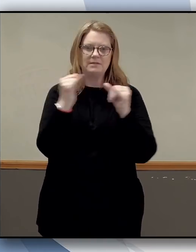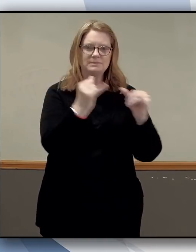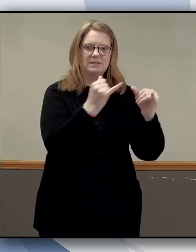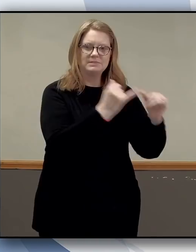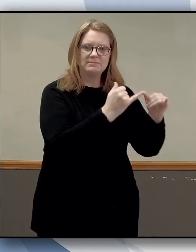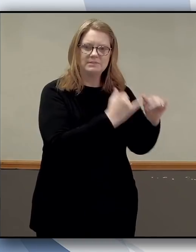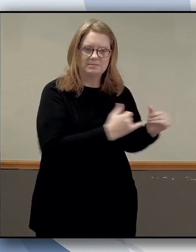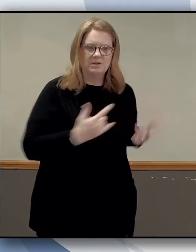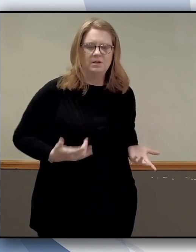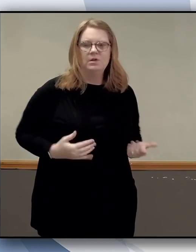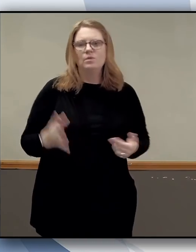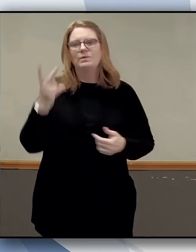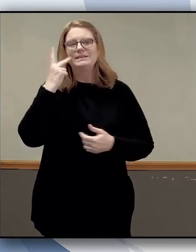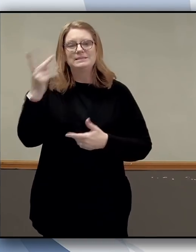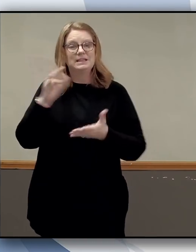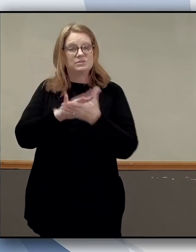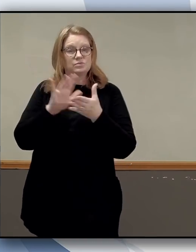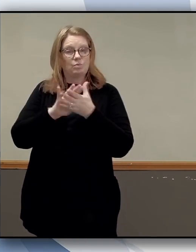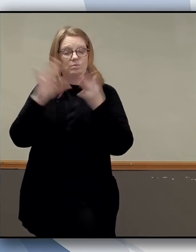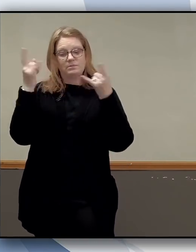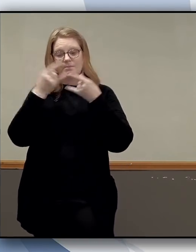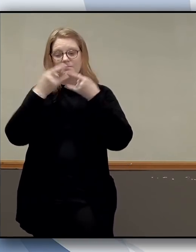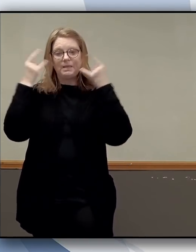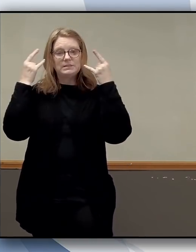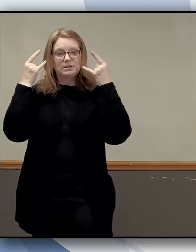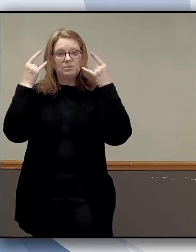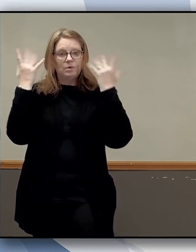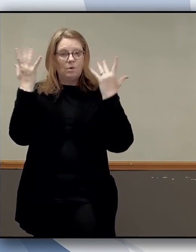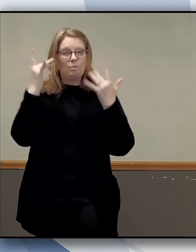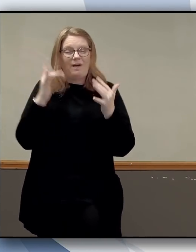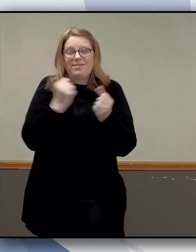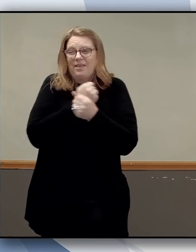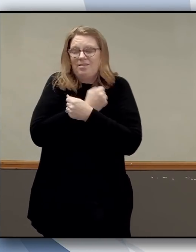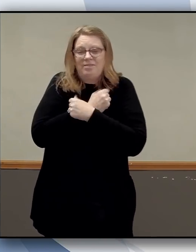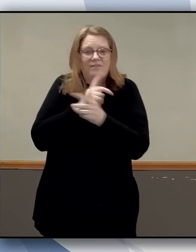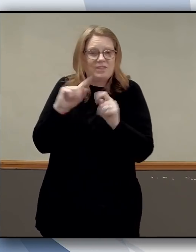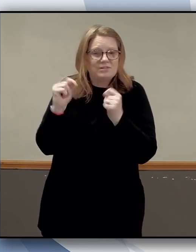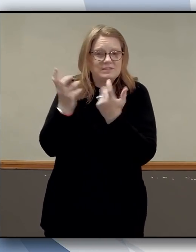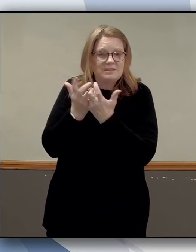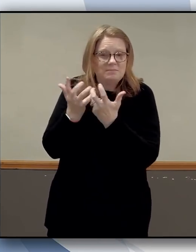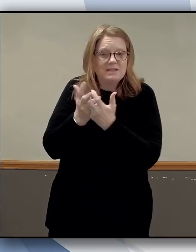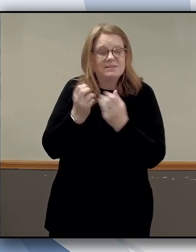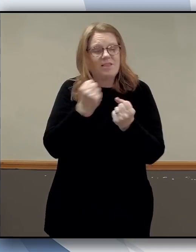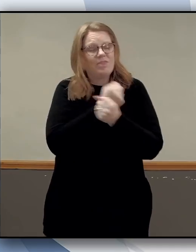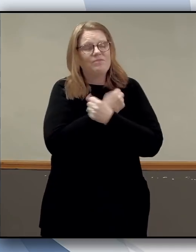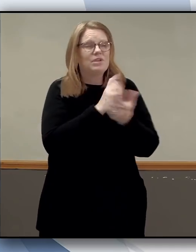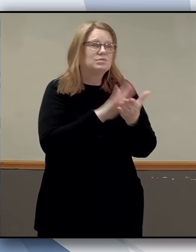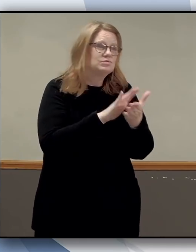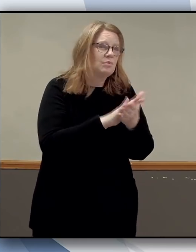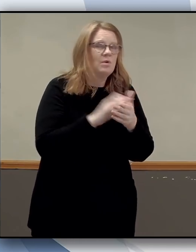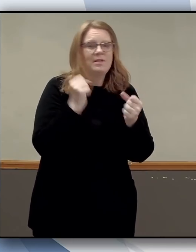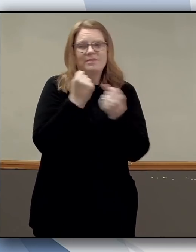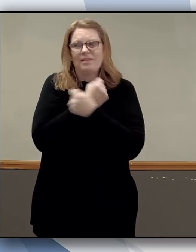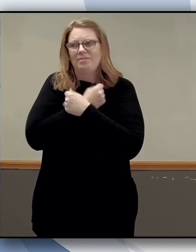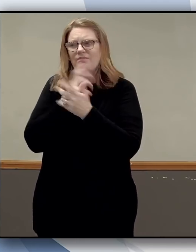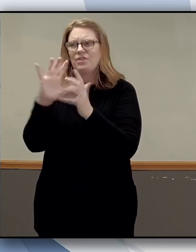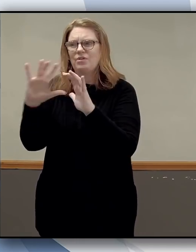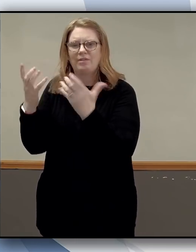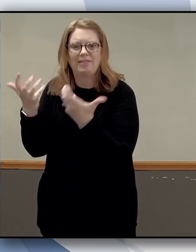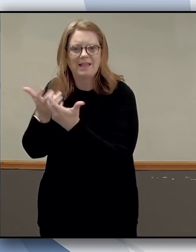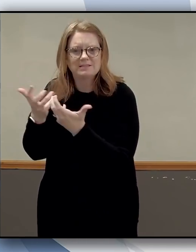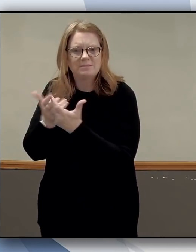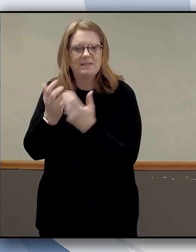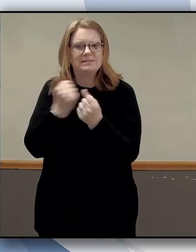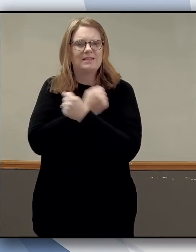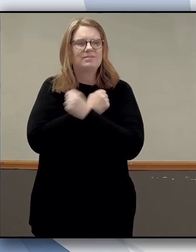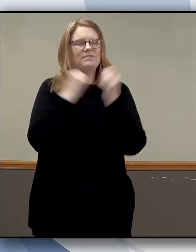we've got people that are masking up because they love their teammates, they love their school, they love their classmates, they love their